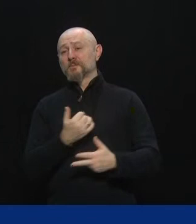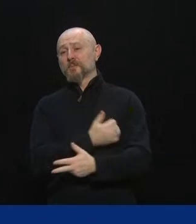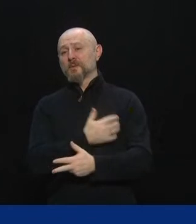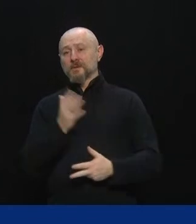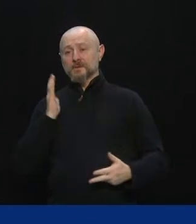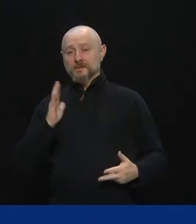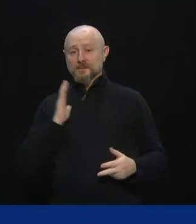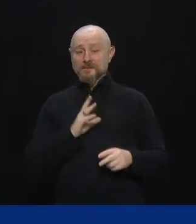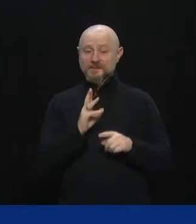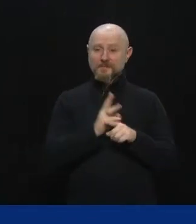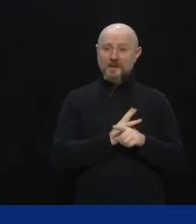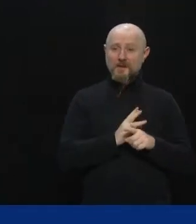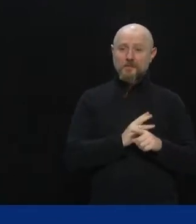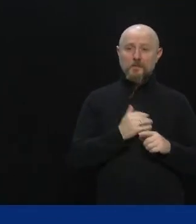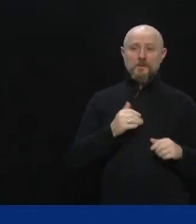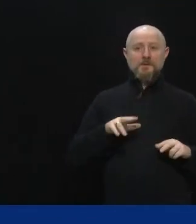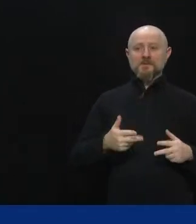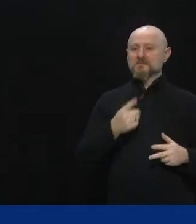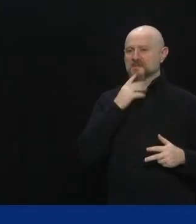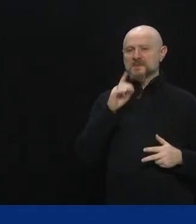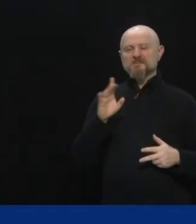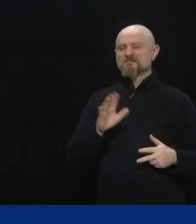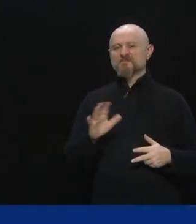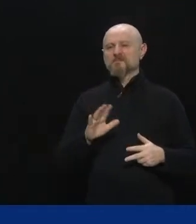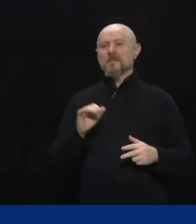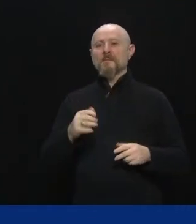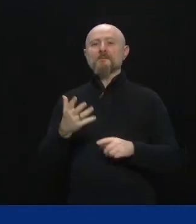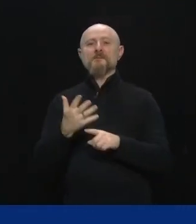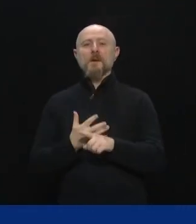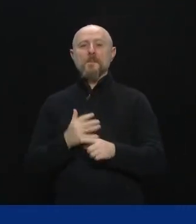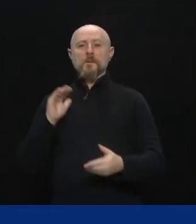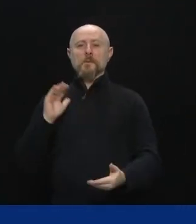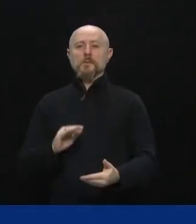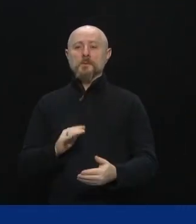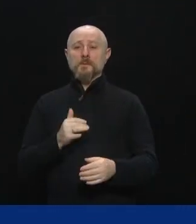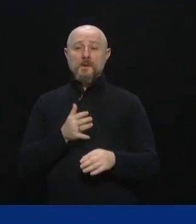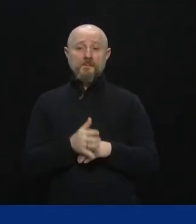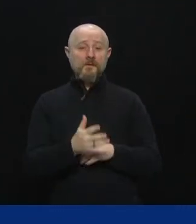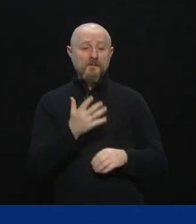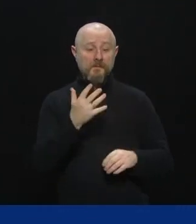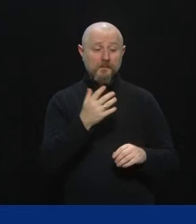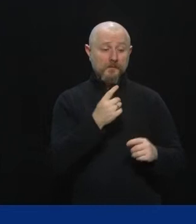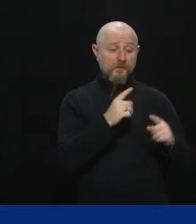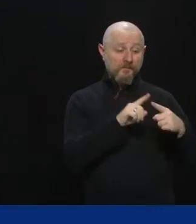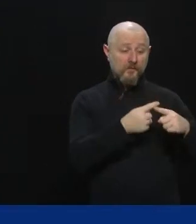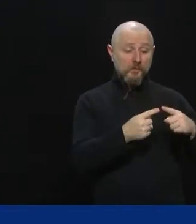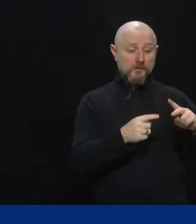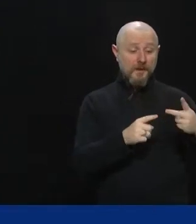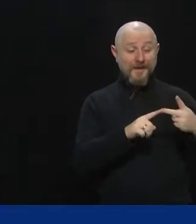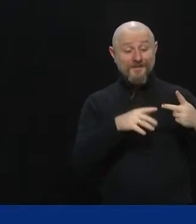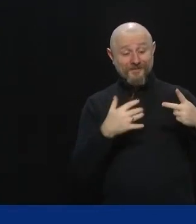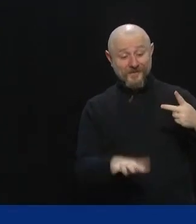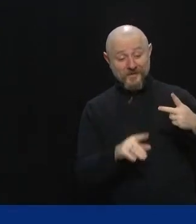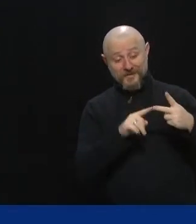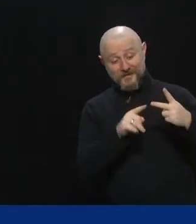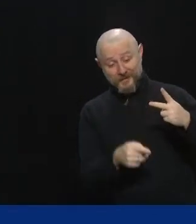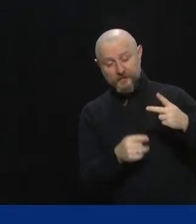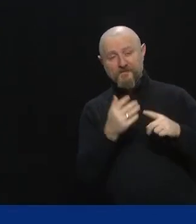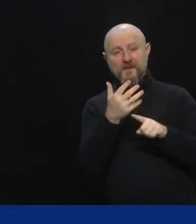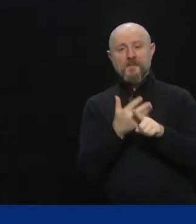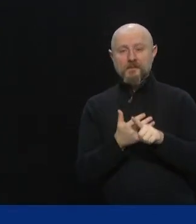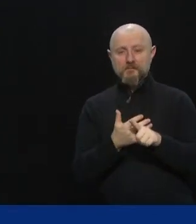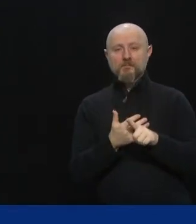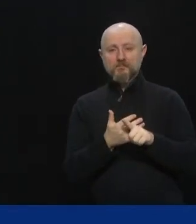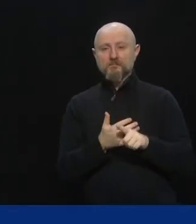The CDC now says after 5 months you can do that. So we'll be launching some new guidance on exactly how we're going to do this here in the state of New York, but I wanted